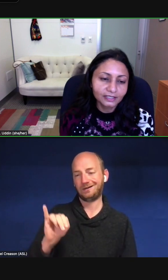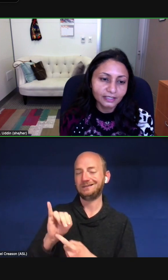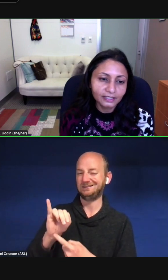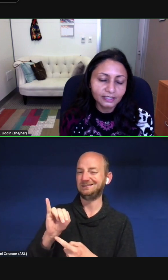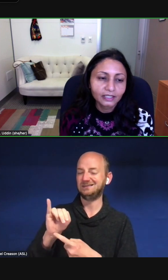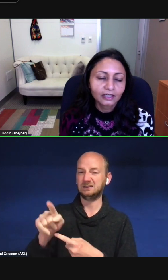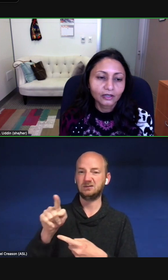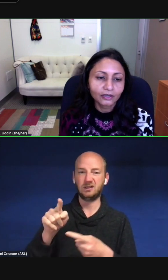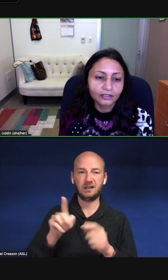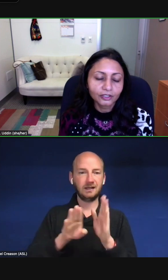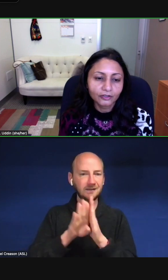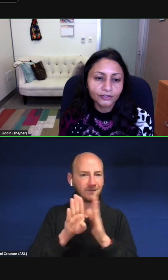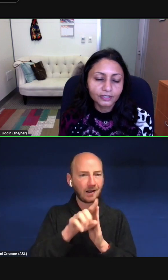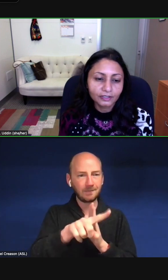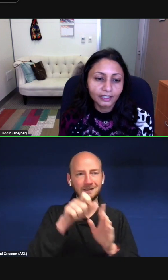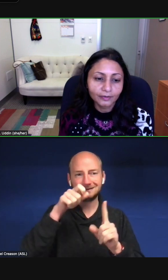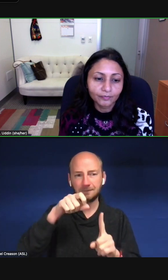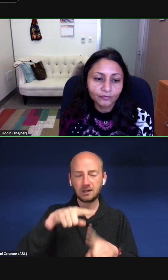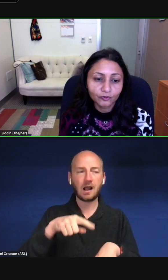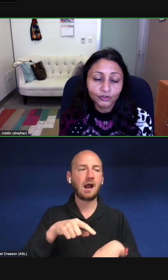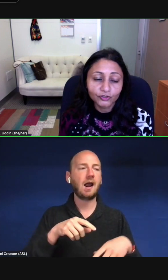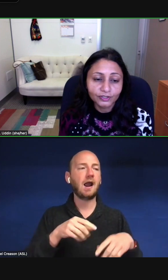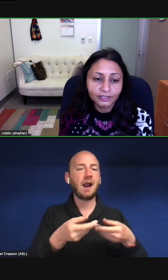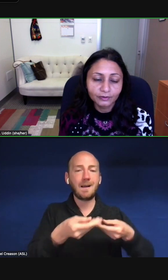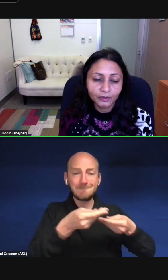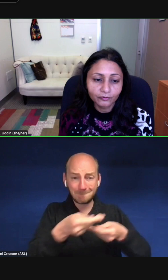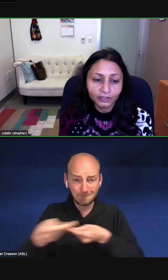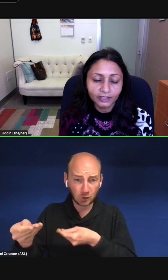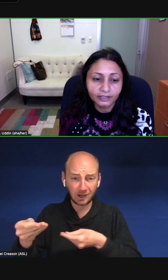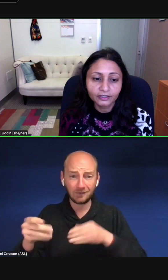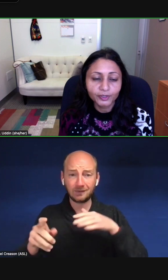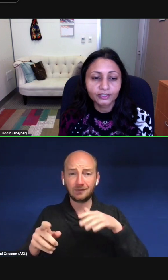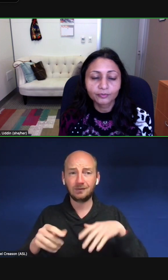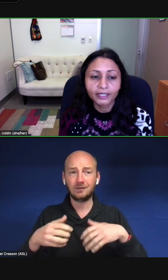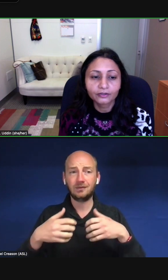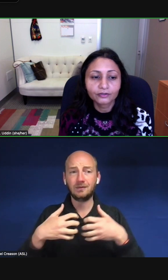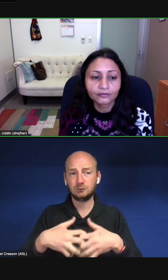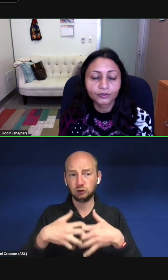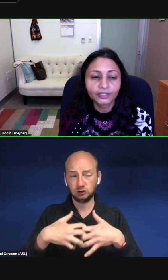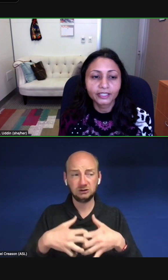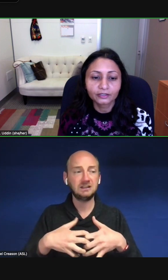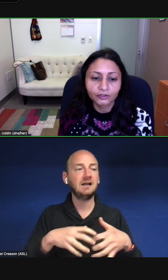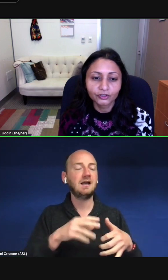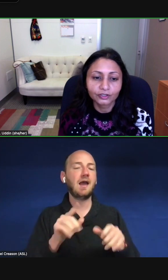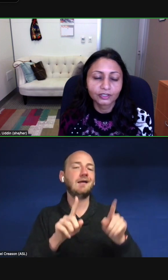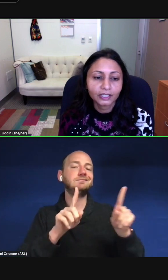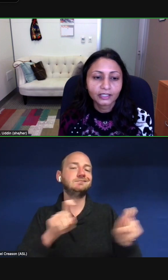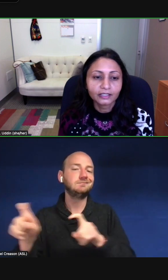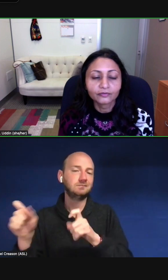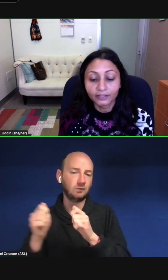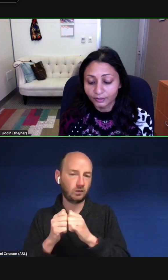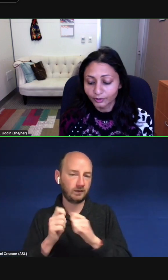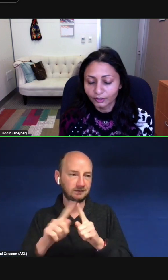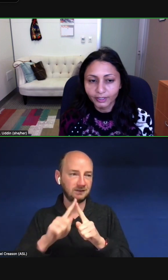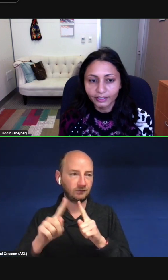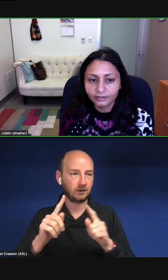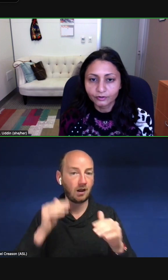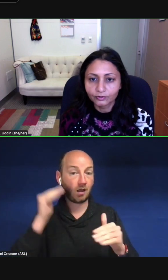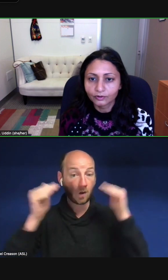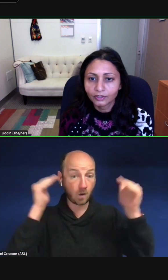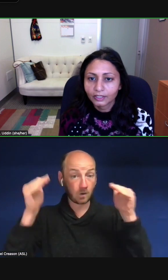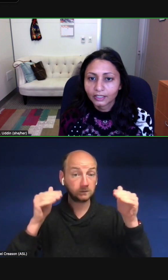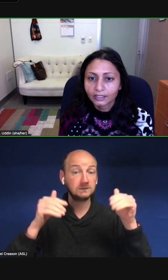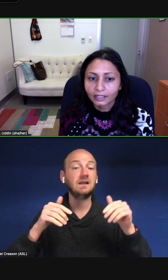scanner, testing this on adults first to see if we got expected patterns of brain activation in the flexibility